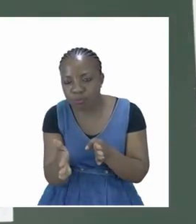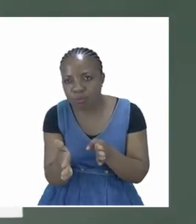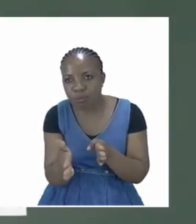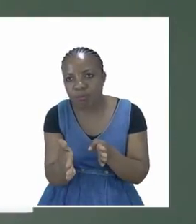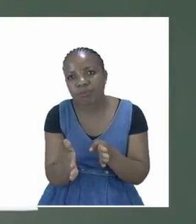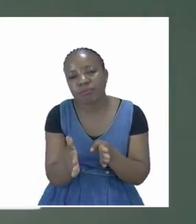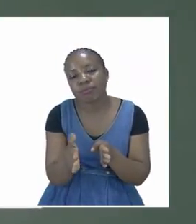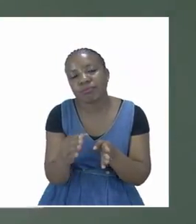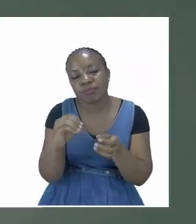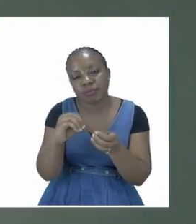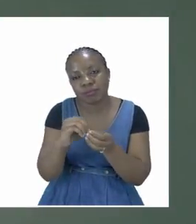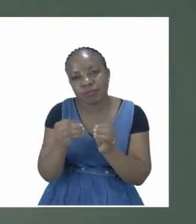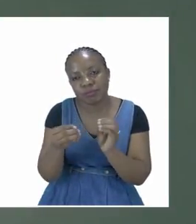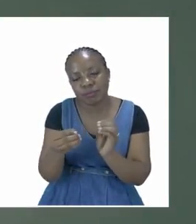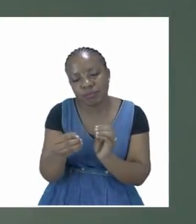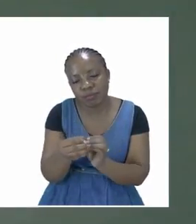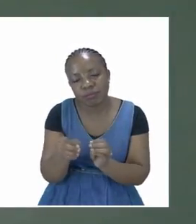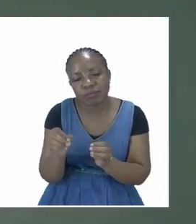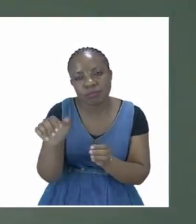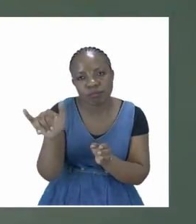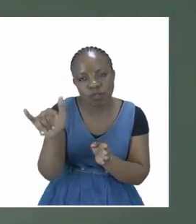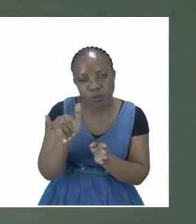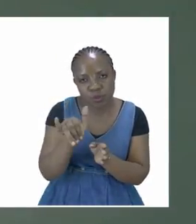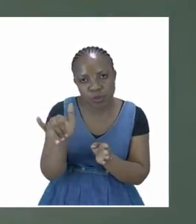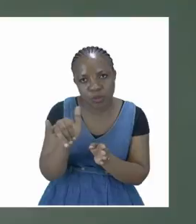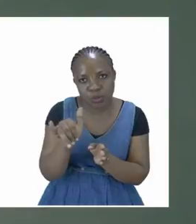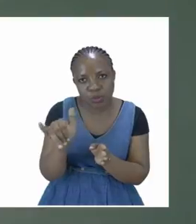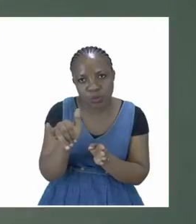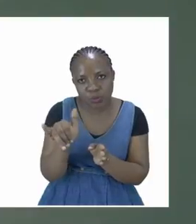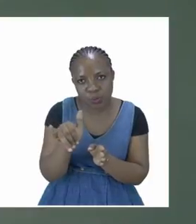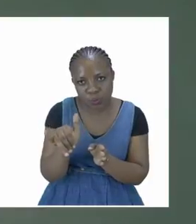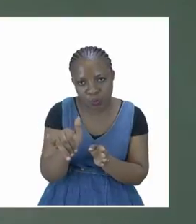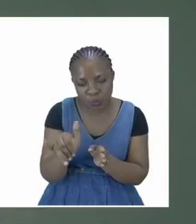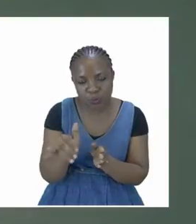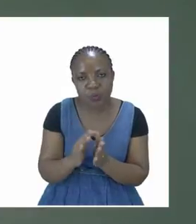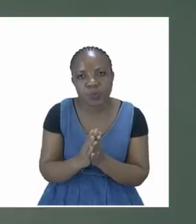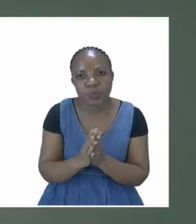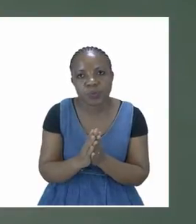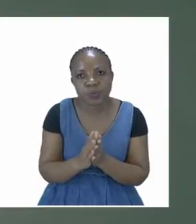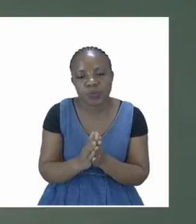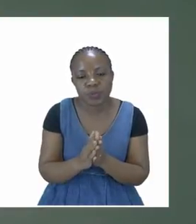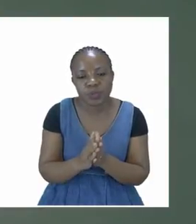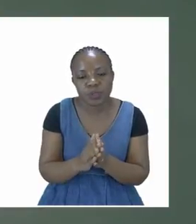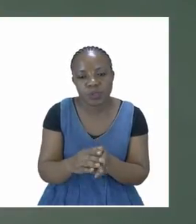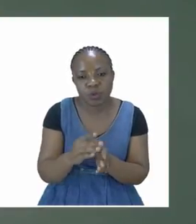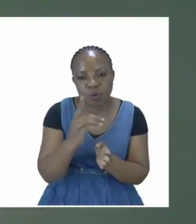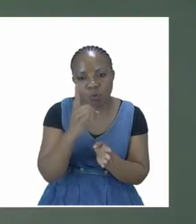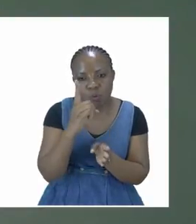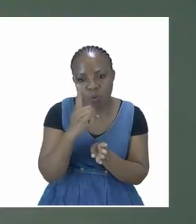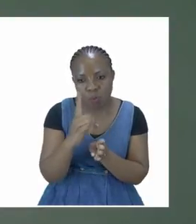book, me on the board. We are going to look for